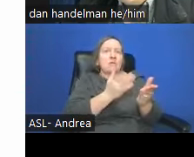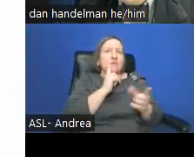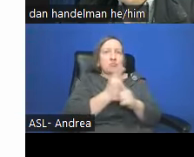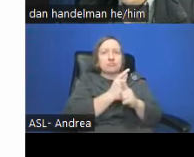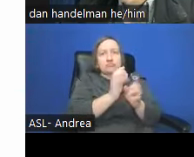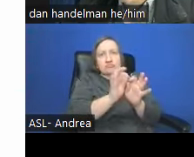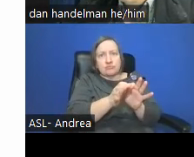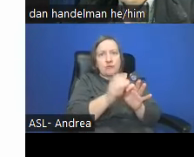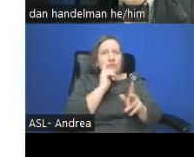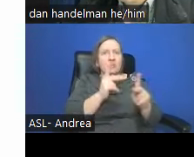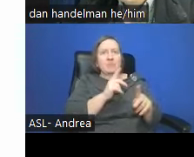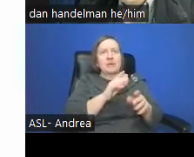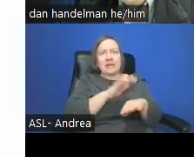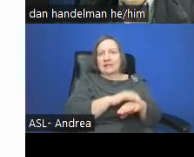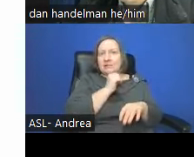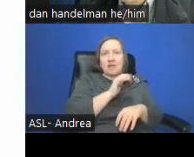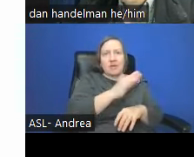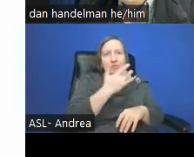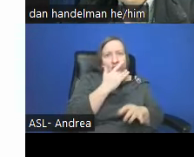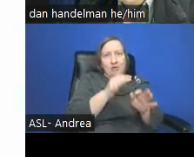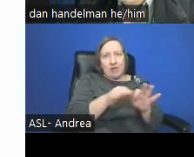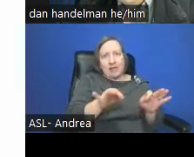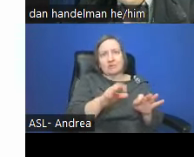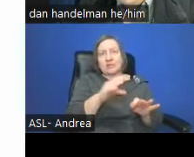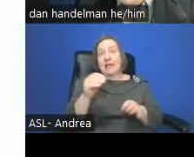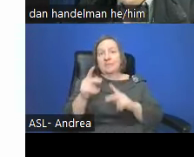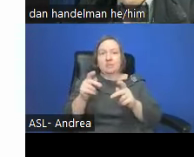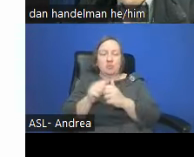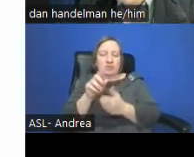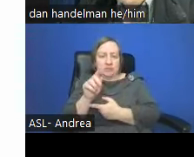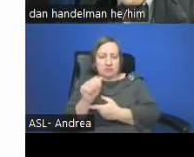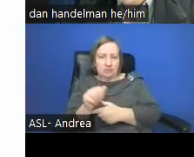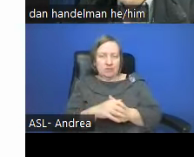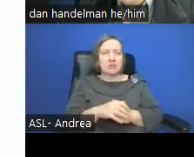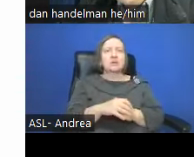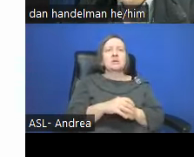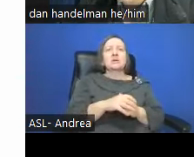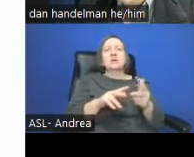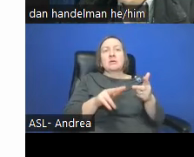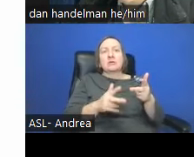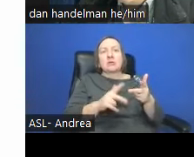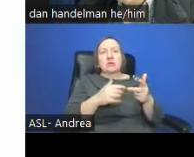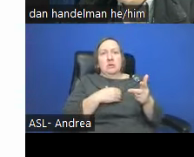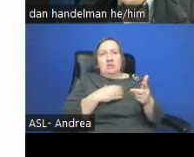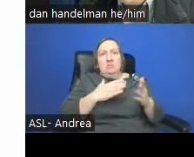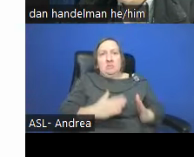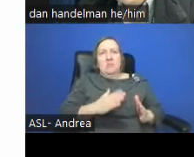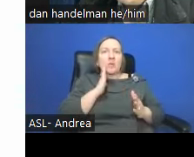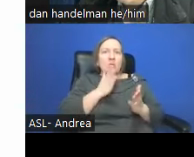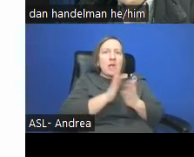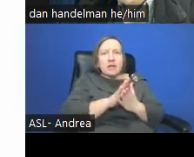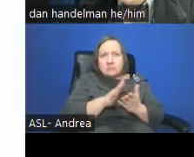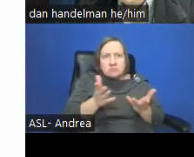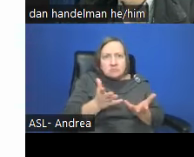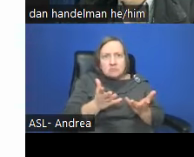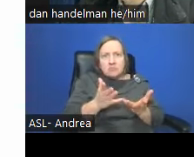for whom English is not their preferred language and people with disabilities. Sub 3, the complainant shall be asked to state their preferred method of